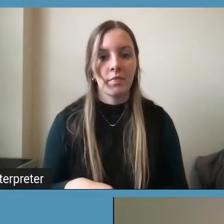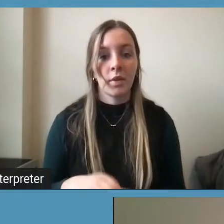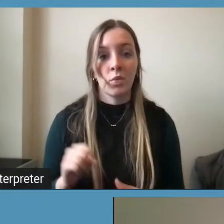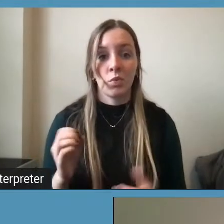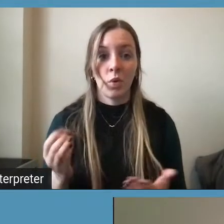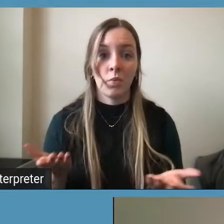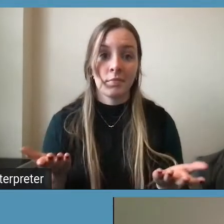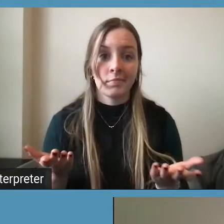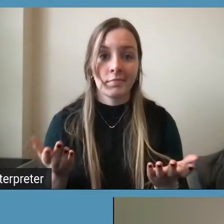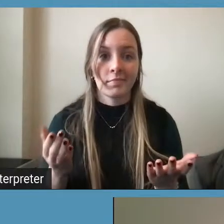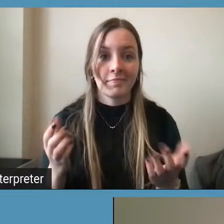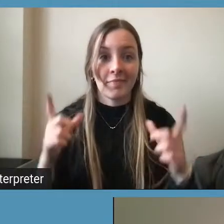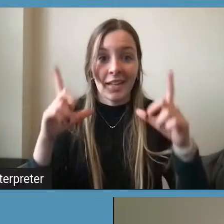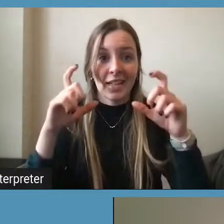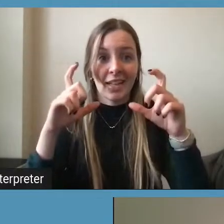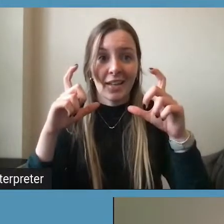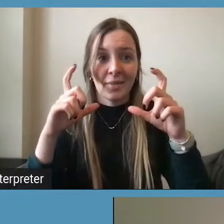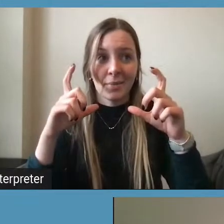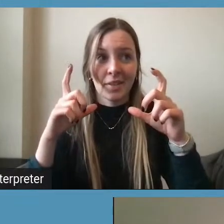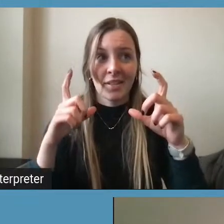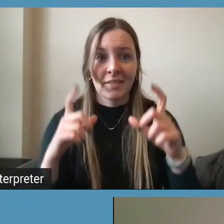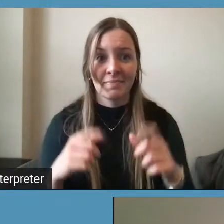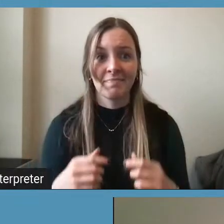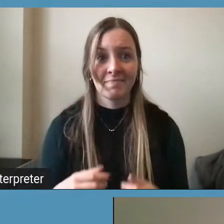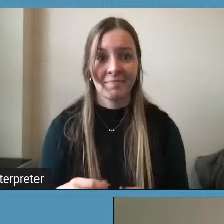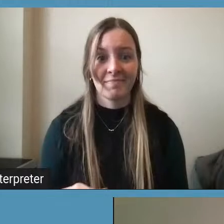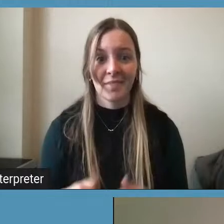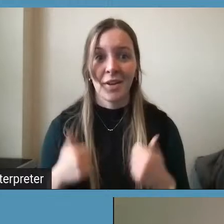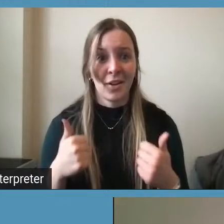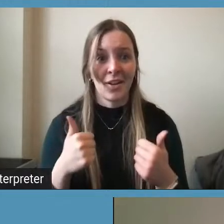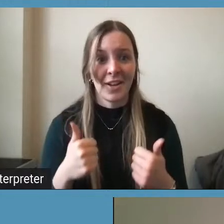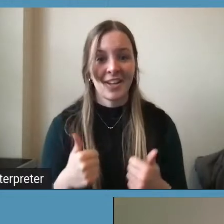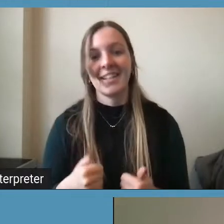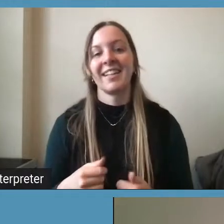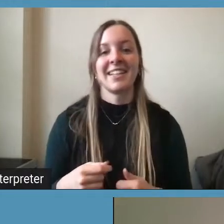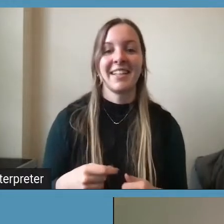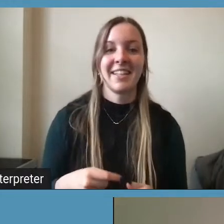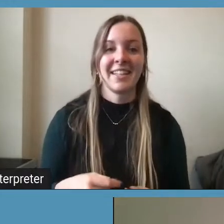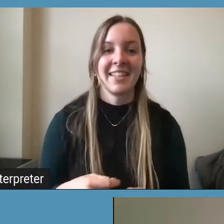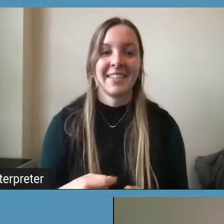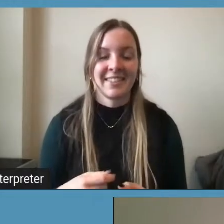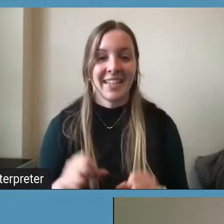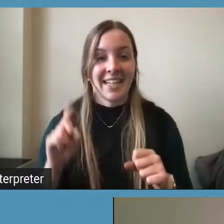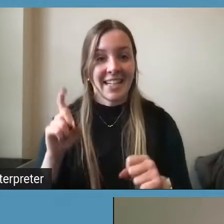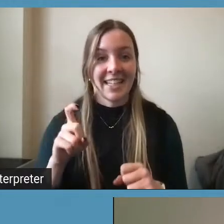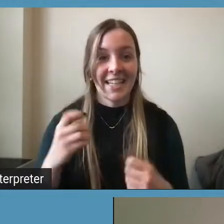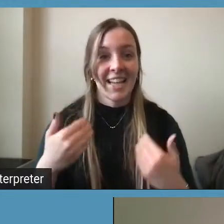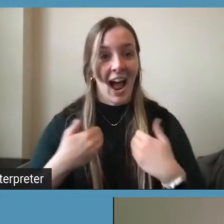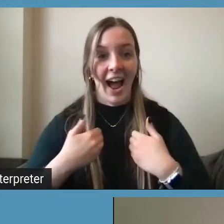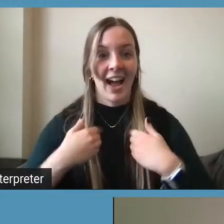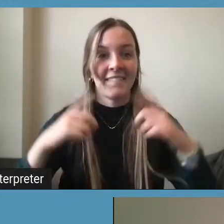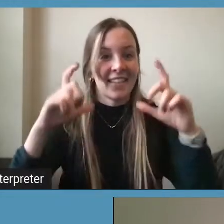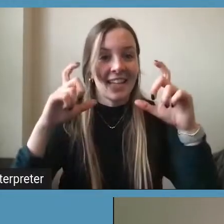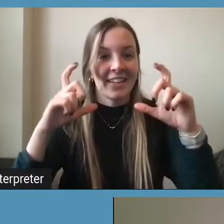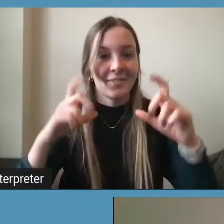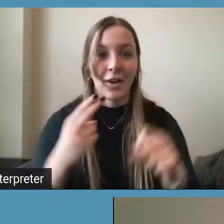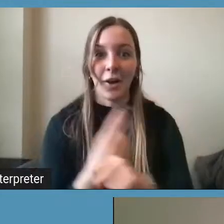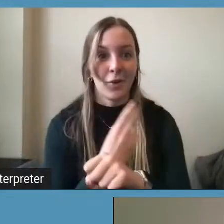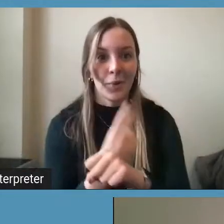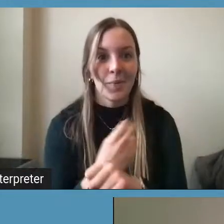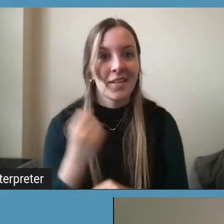think cameras are a great tool. So get one and learn how to use it, and you're going to be able to do more and more and more and more and more stuff with